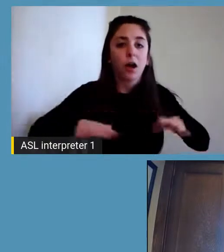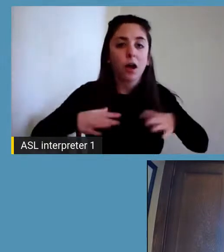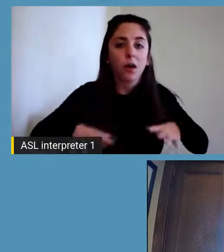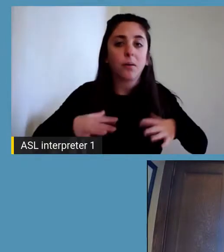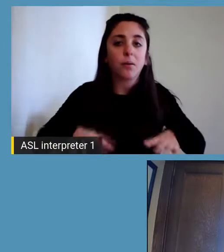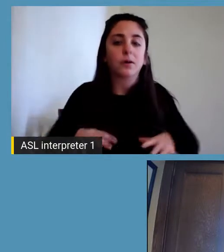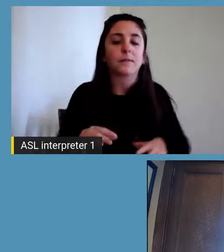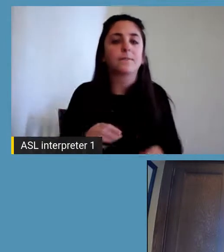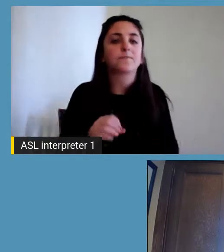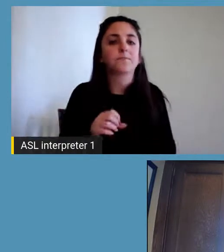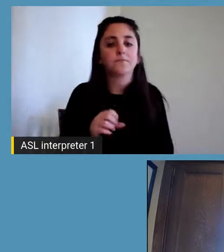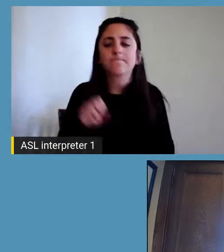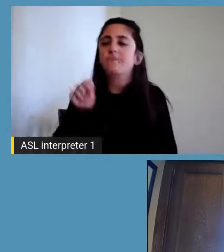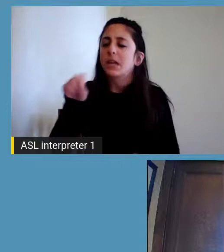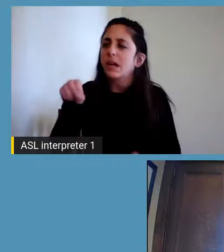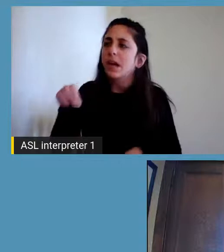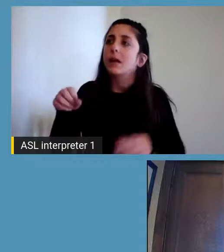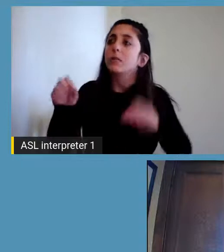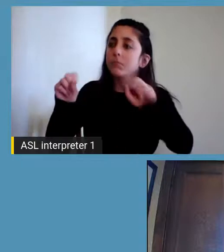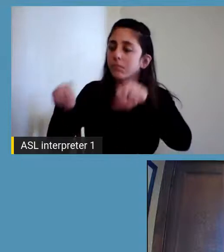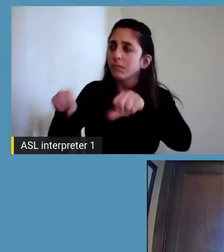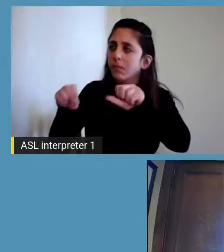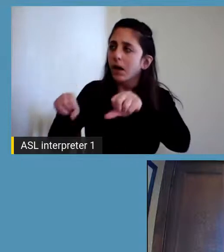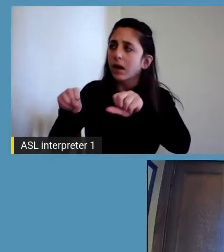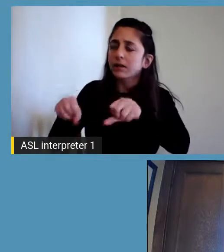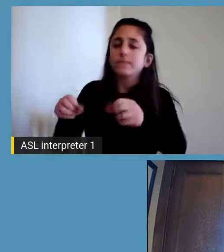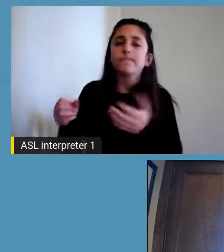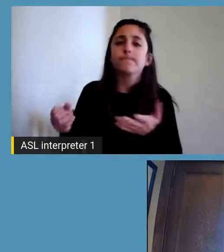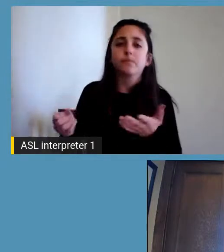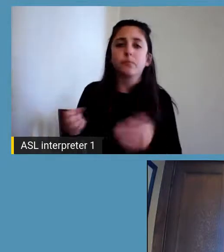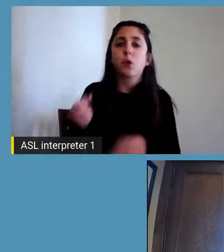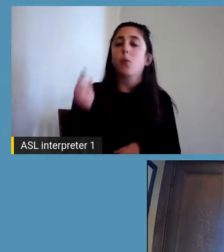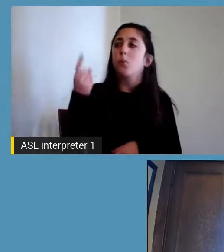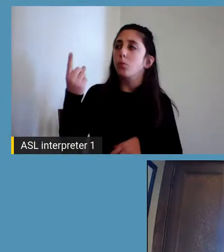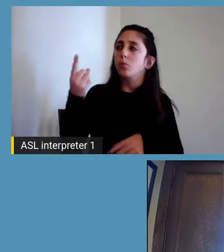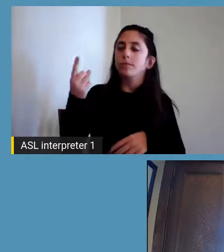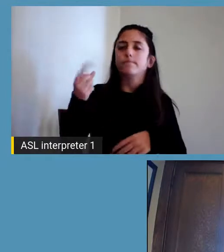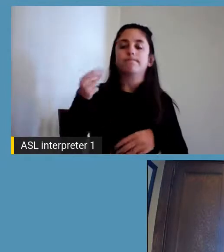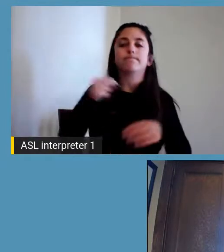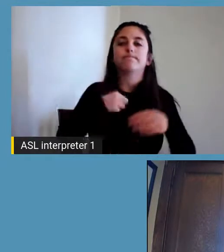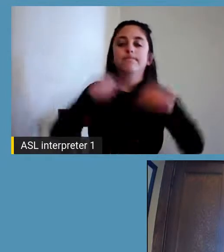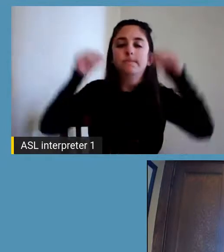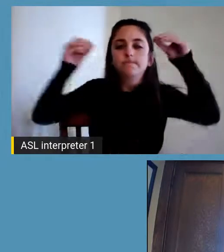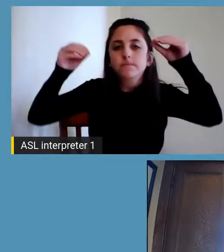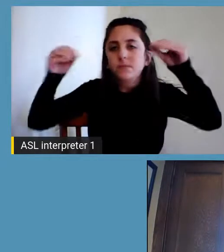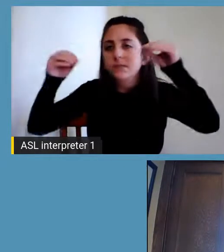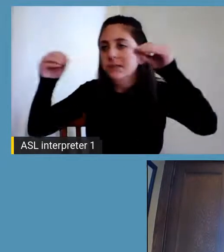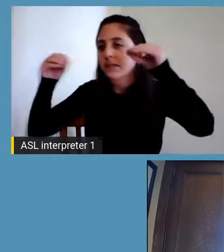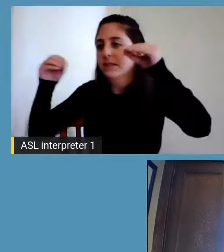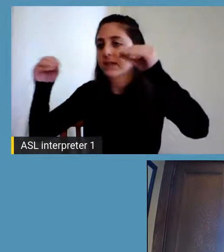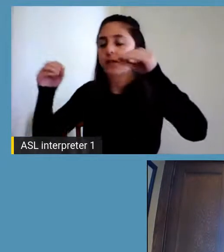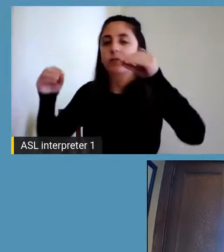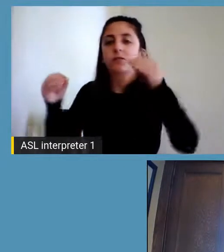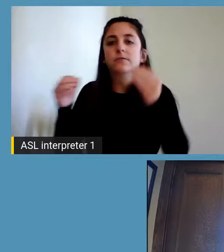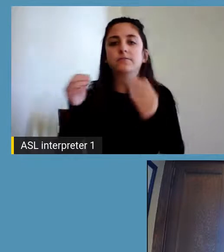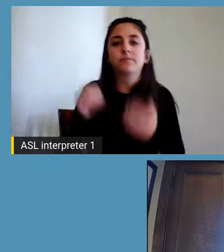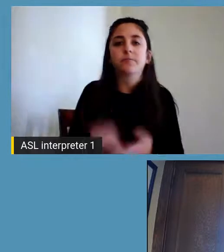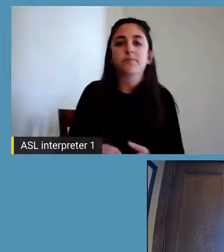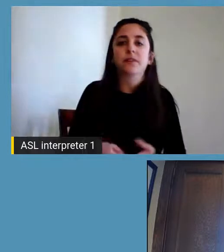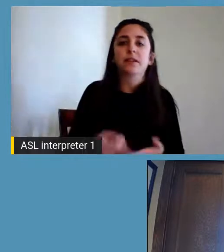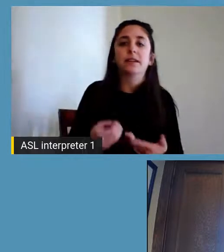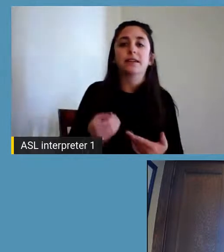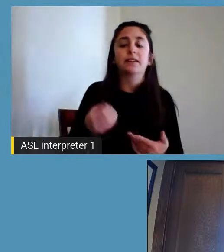so possible. Again, in one of my lessons, I show how to take your iPhone and literally take